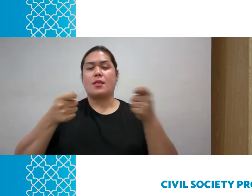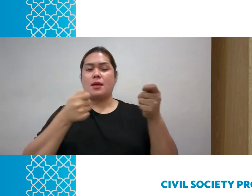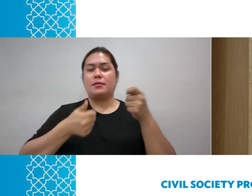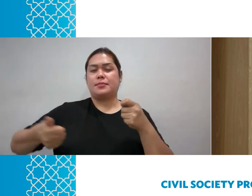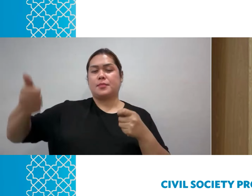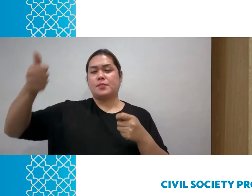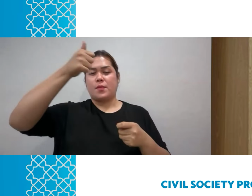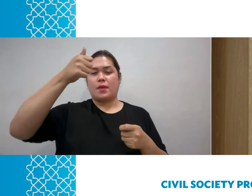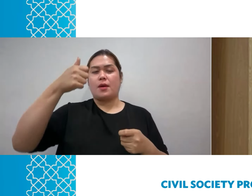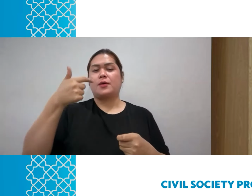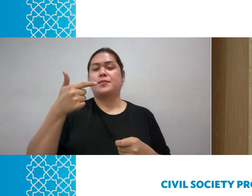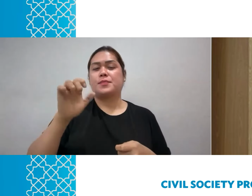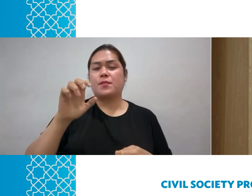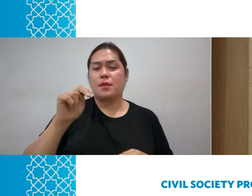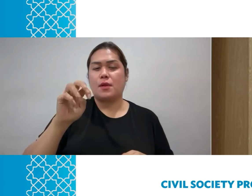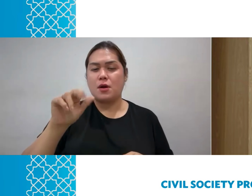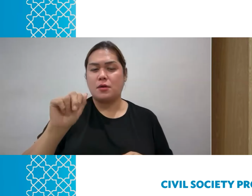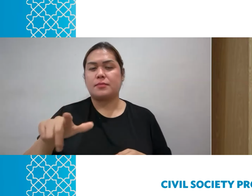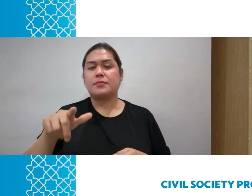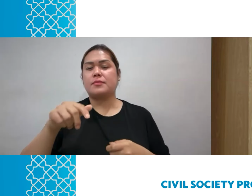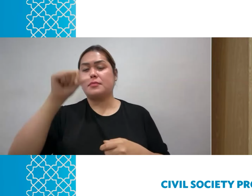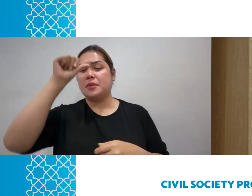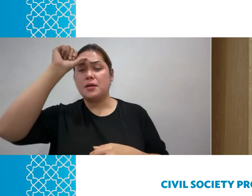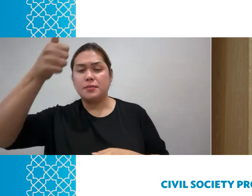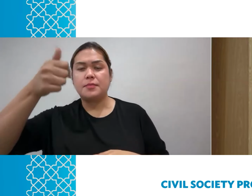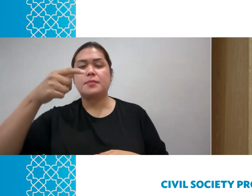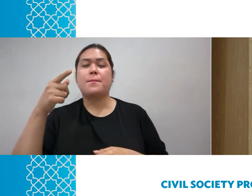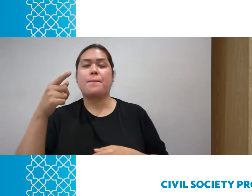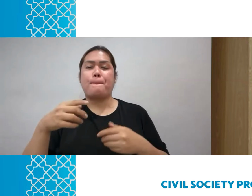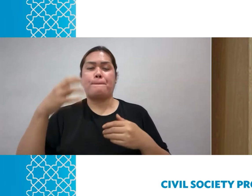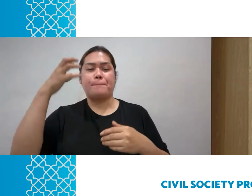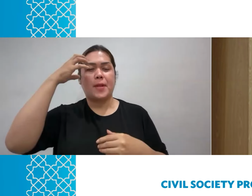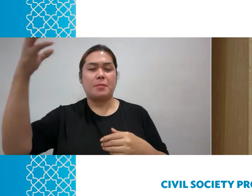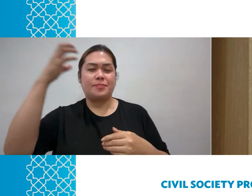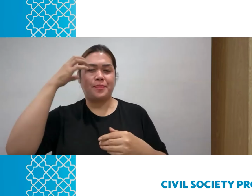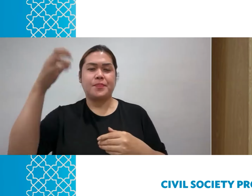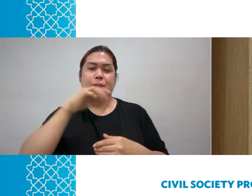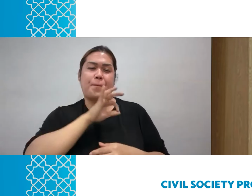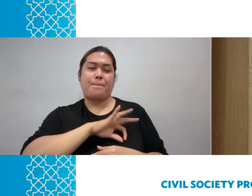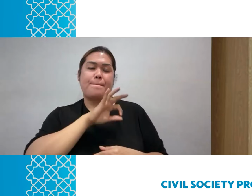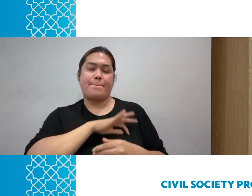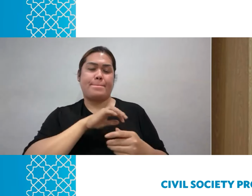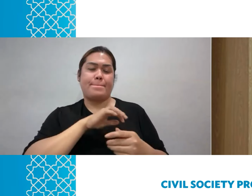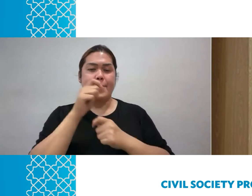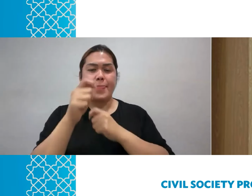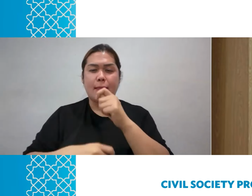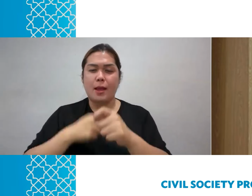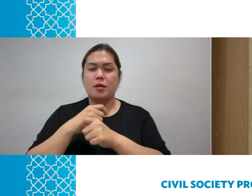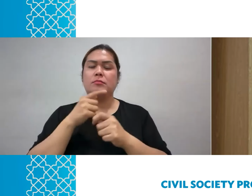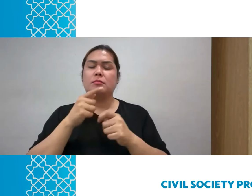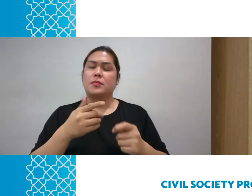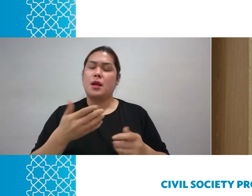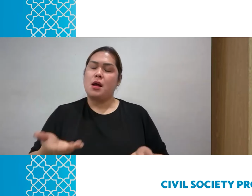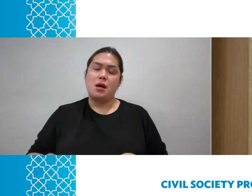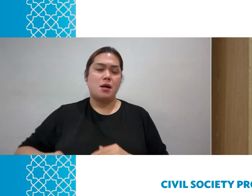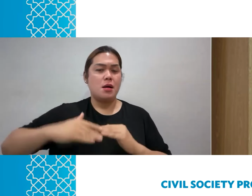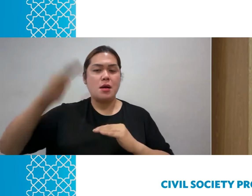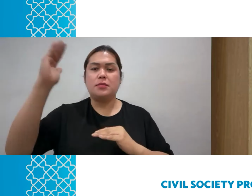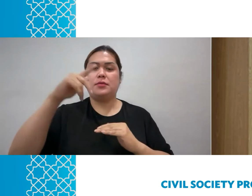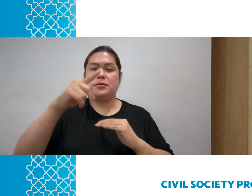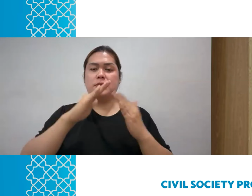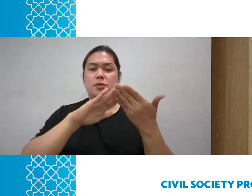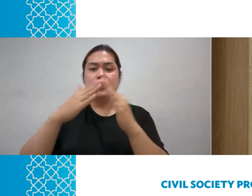over time, the governments will see the benefits of that type of high-level community support and build, hopefully, their